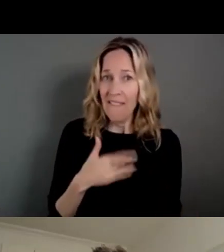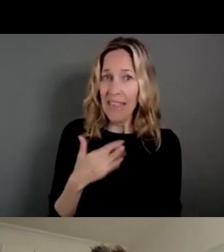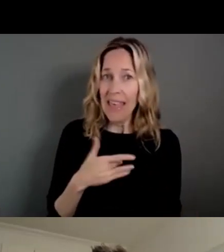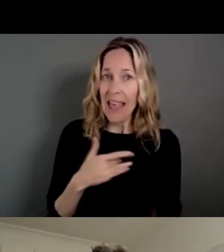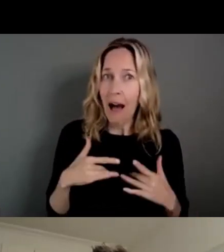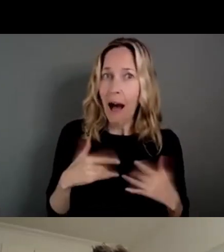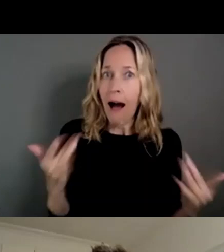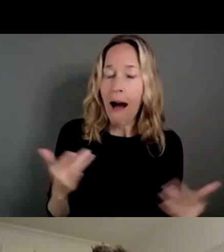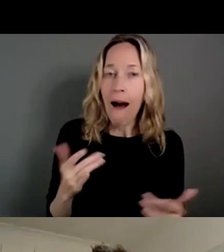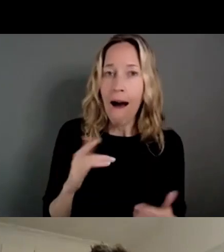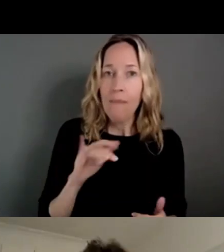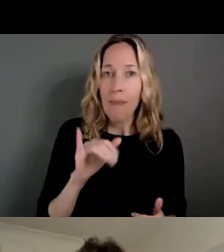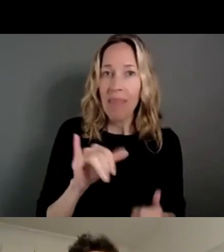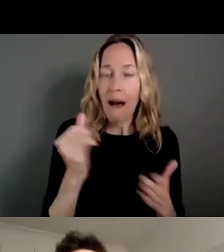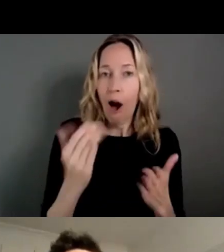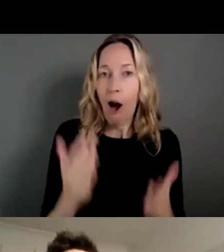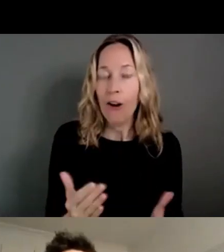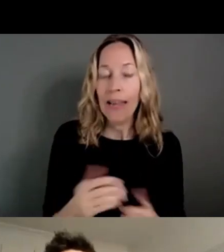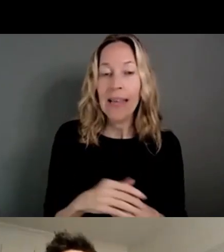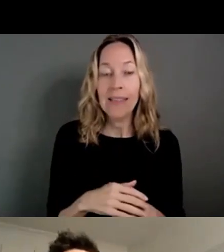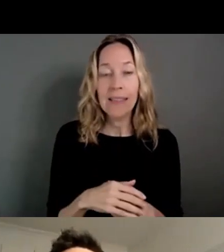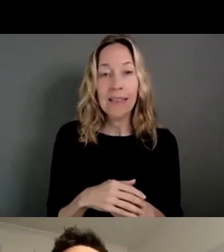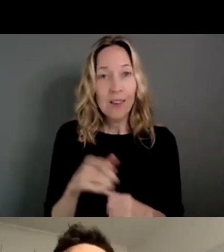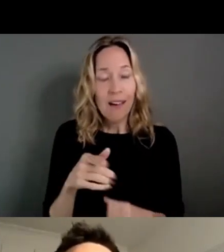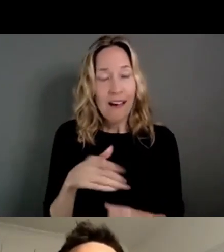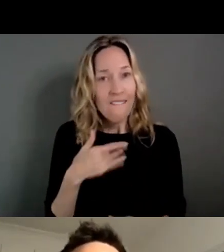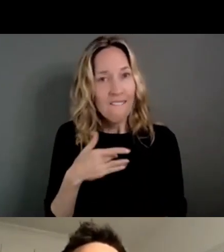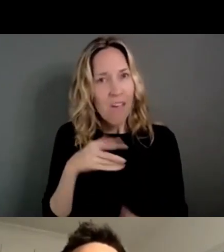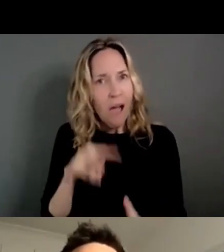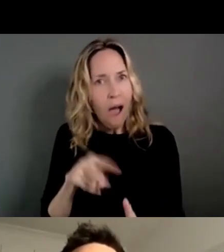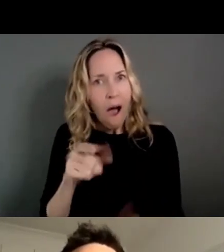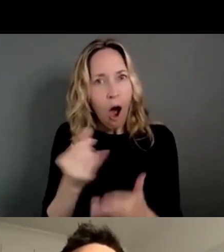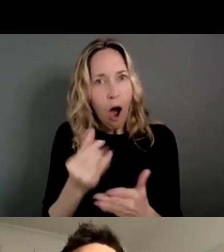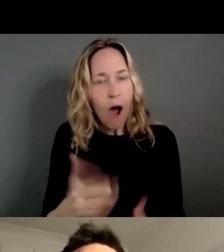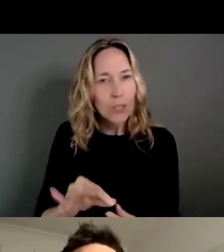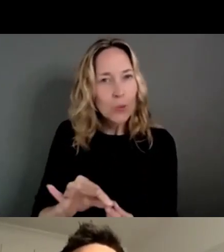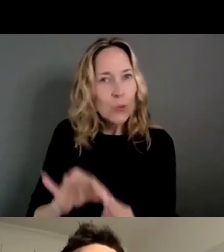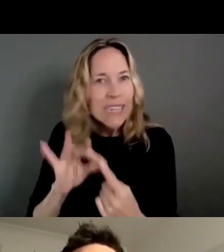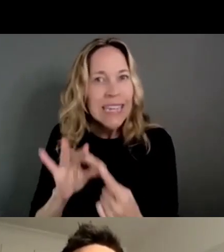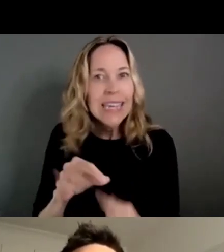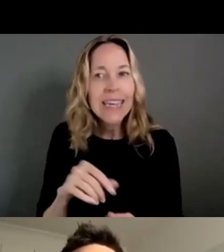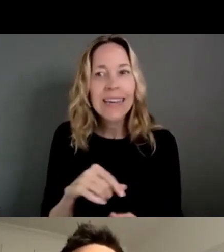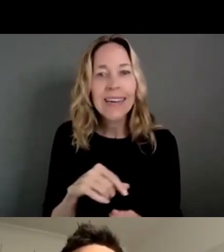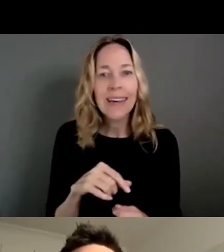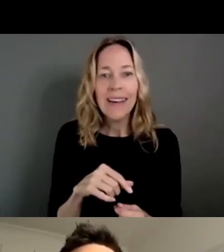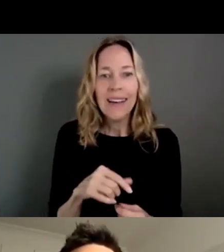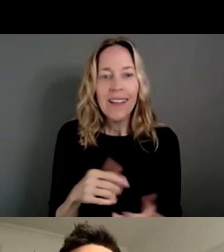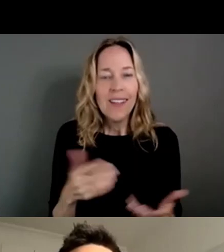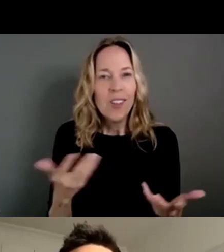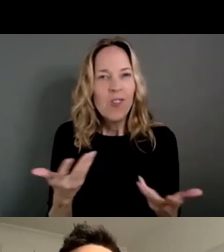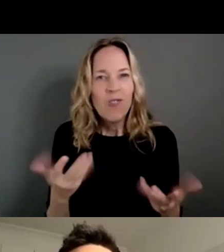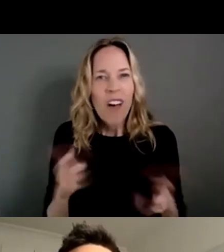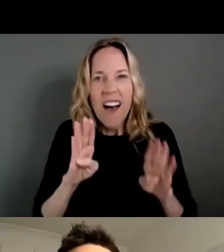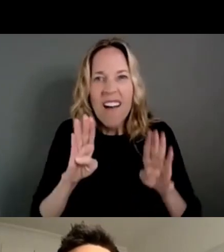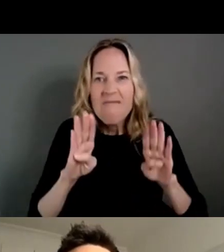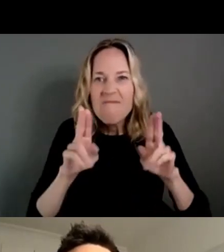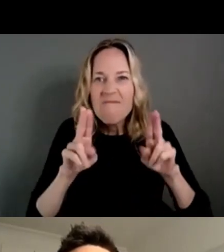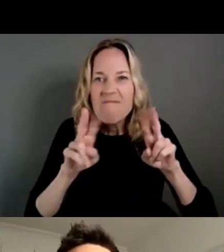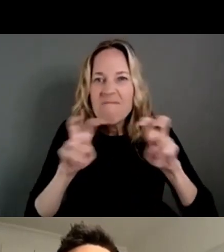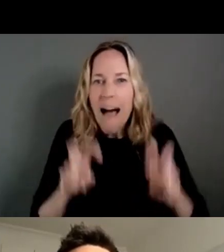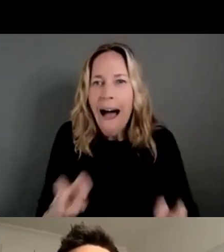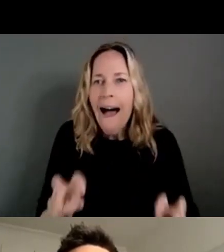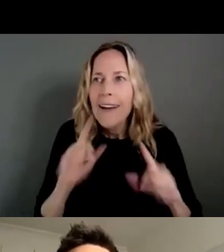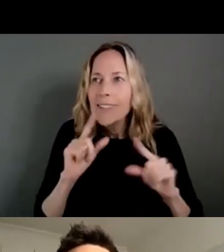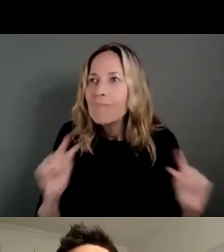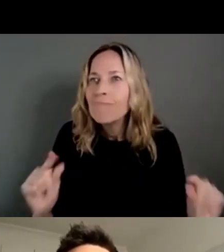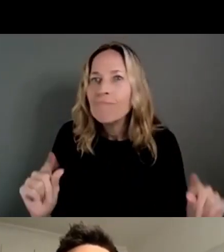Are you unique in the market? Are you bringing something new to the table? What's the buzz that's going on about you out